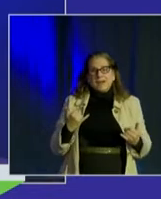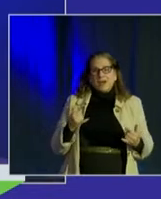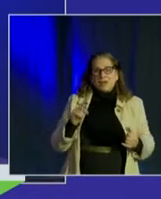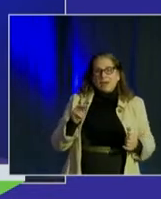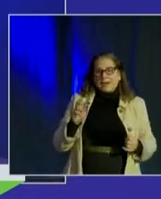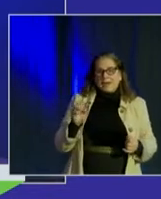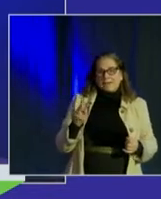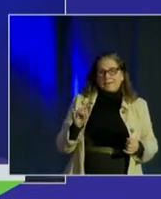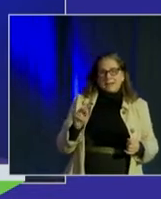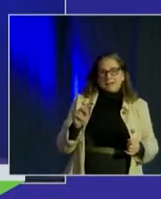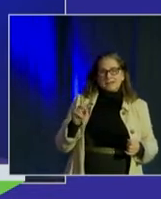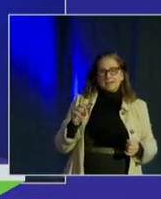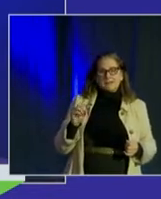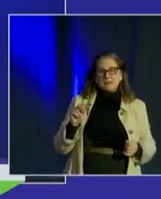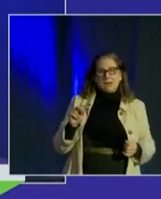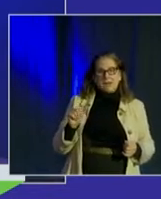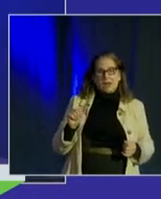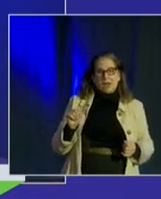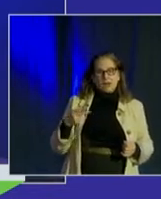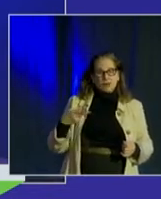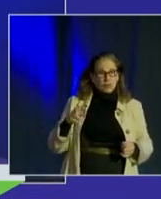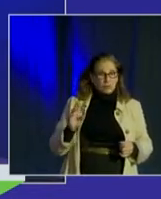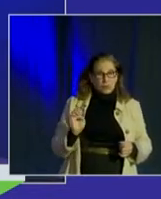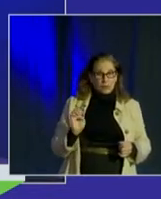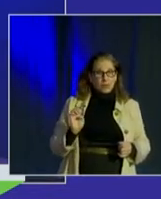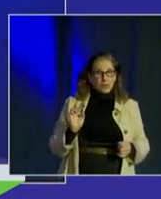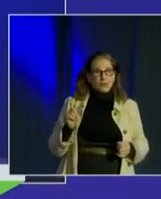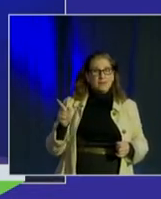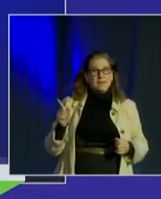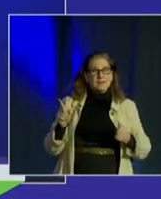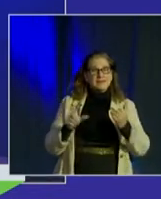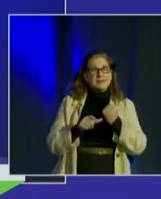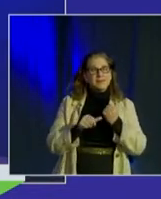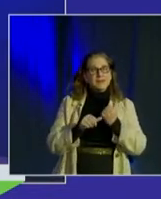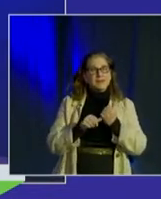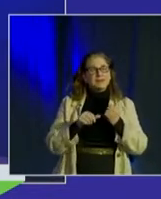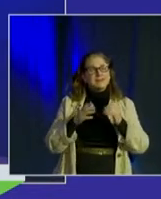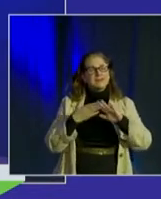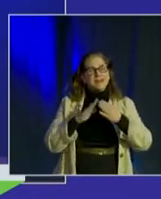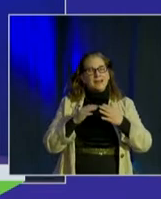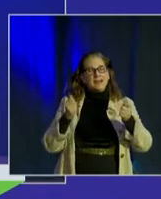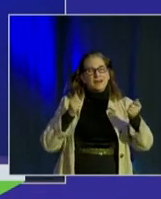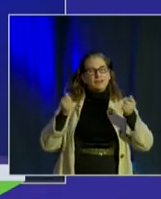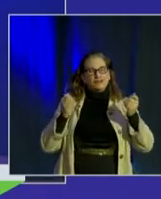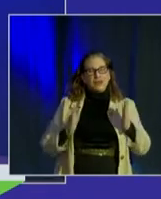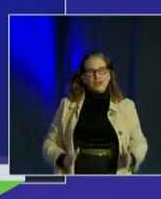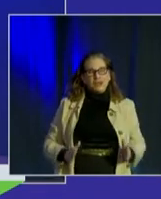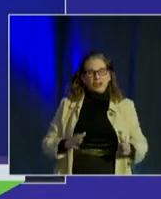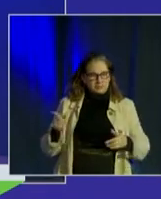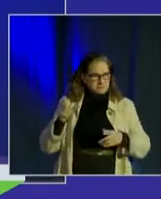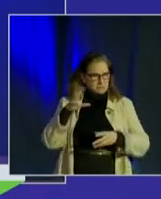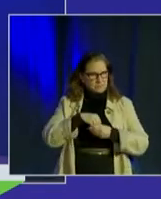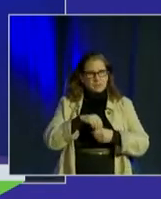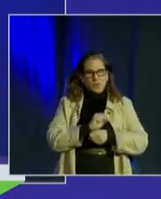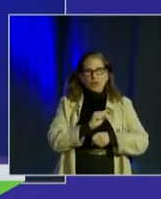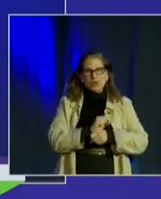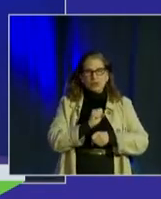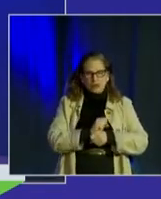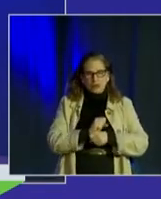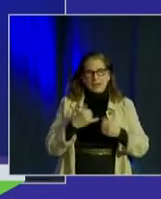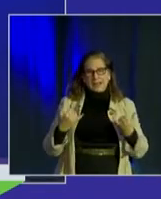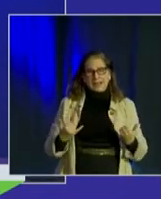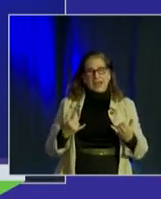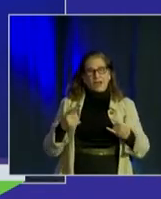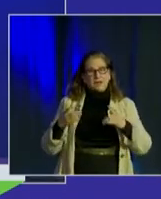district. Kevin has served as the deputy city administrator throughout my term, and he will be also joined by